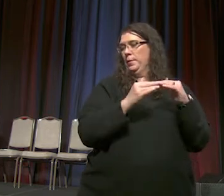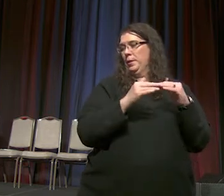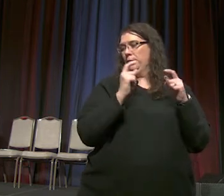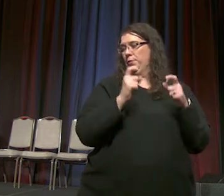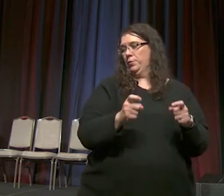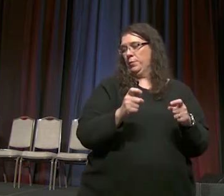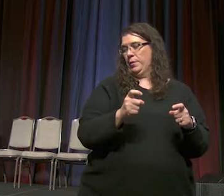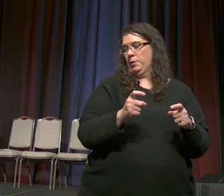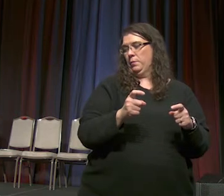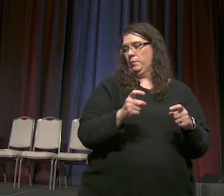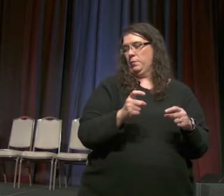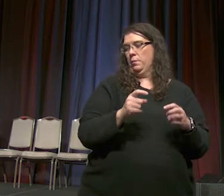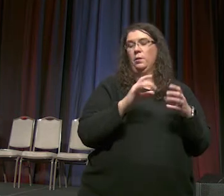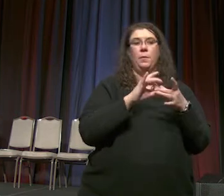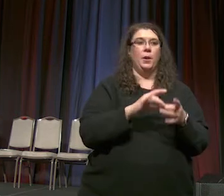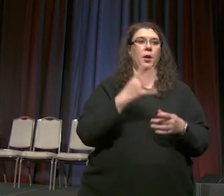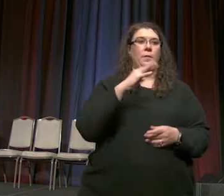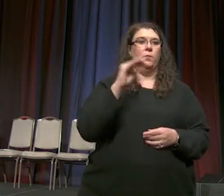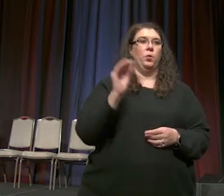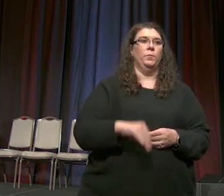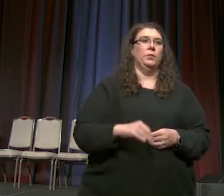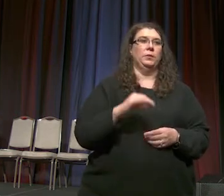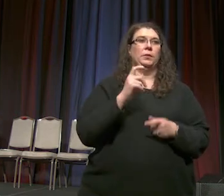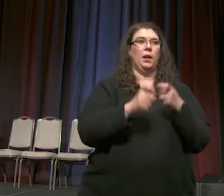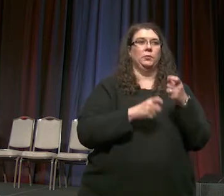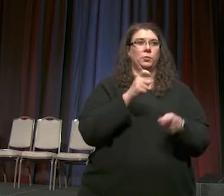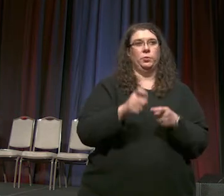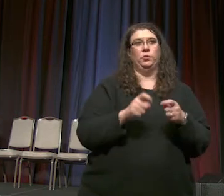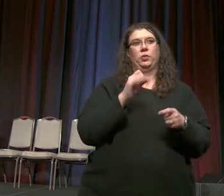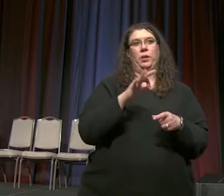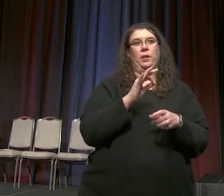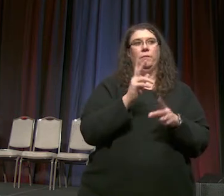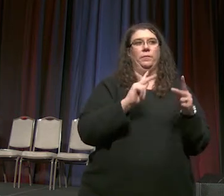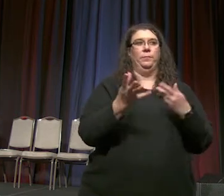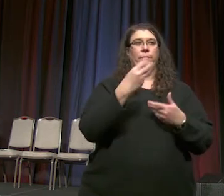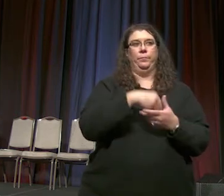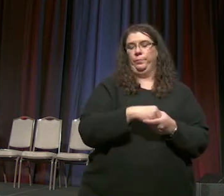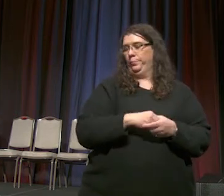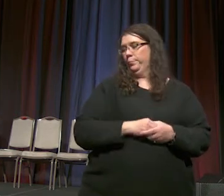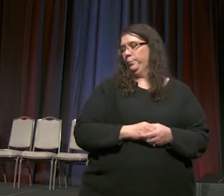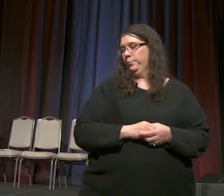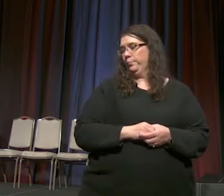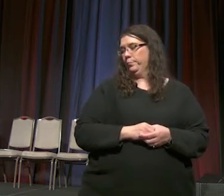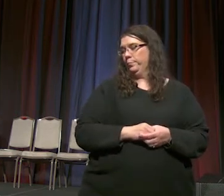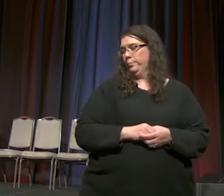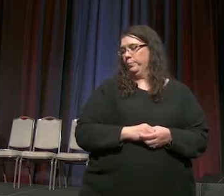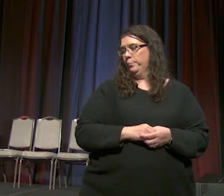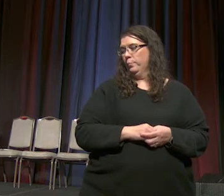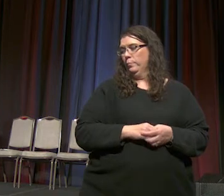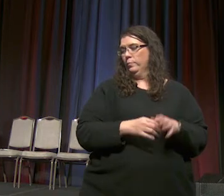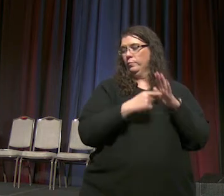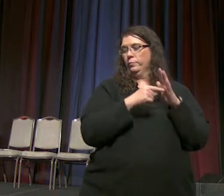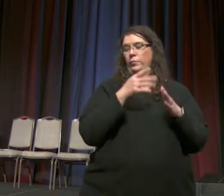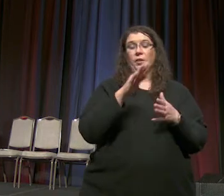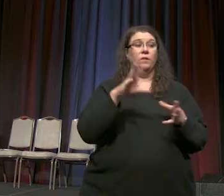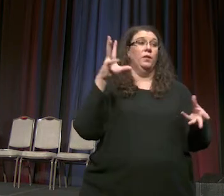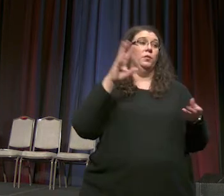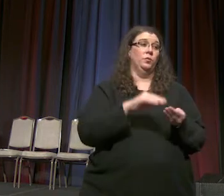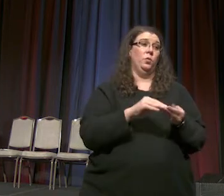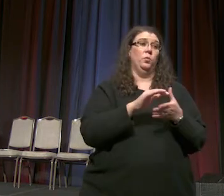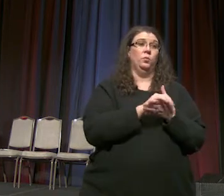contributed upon a 4% contribution of the participant. So it shows you there in total